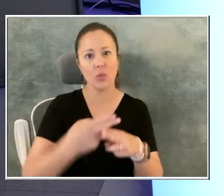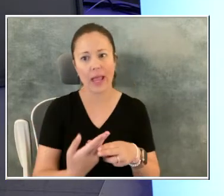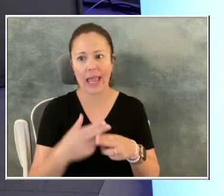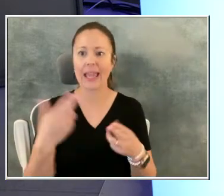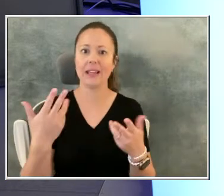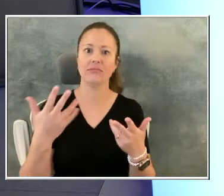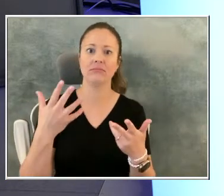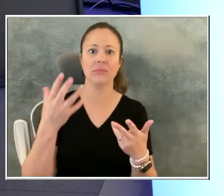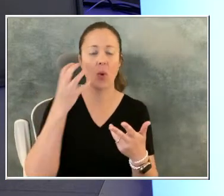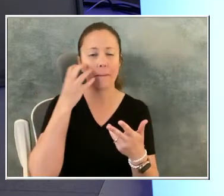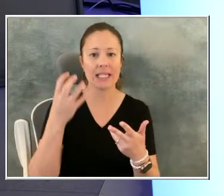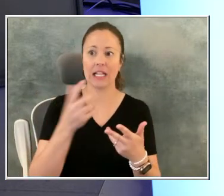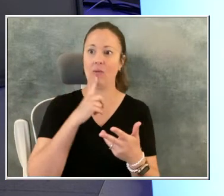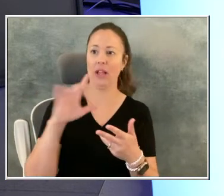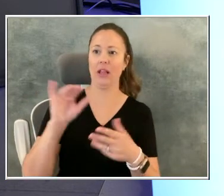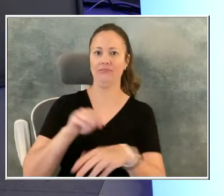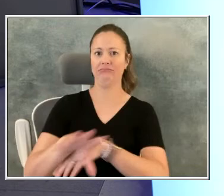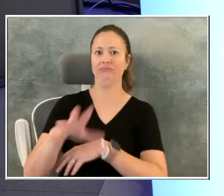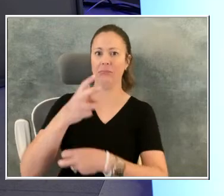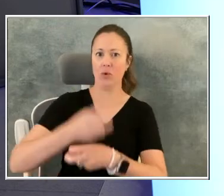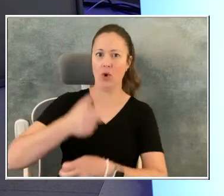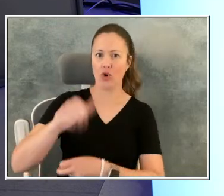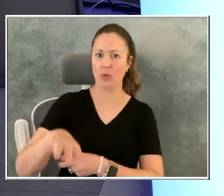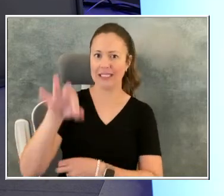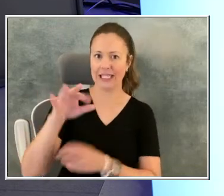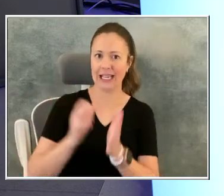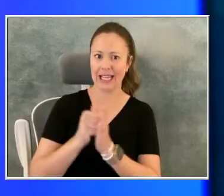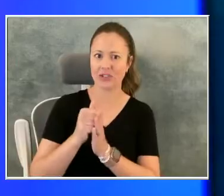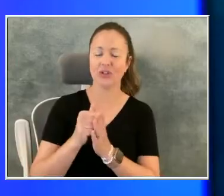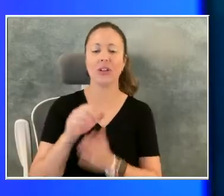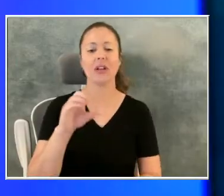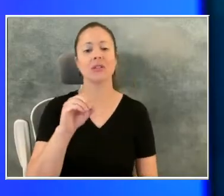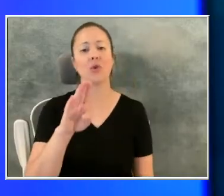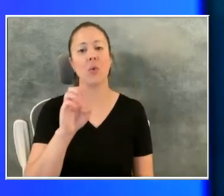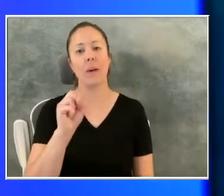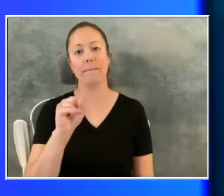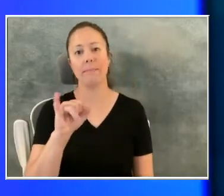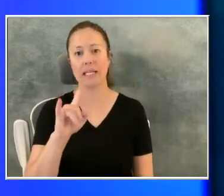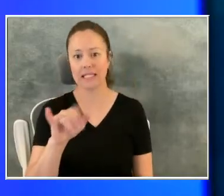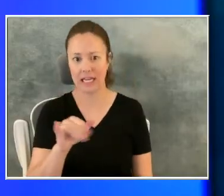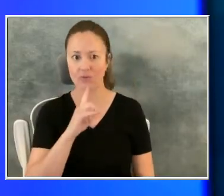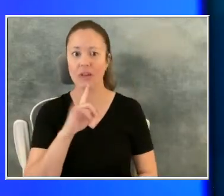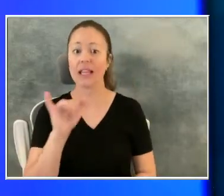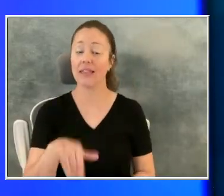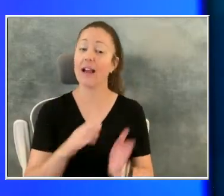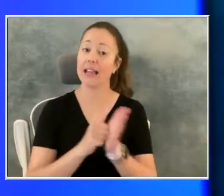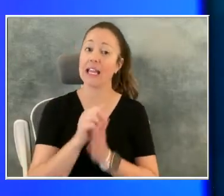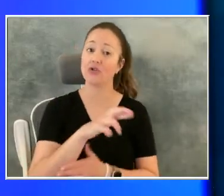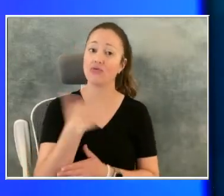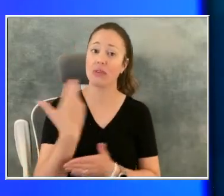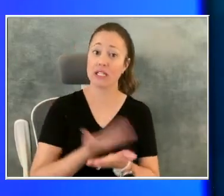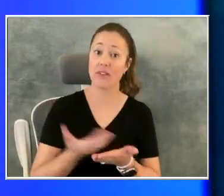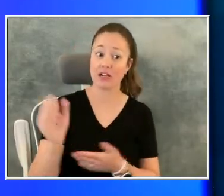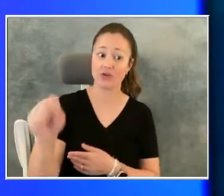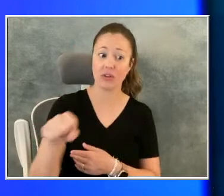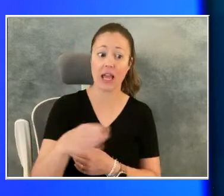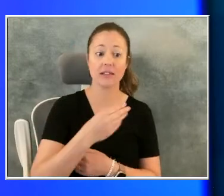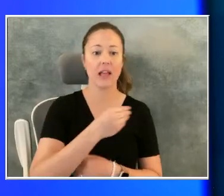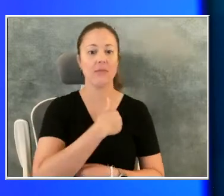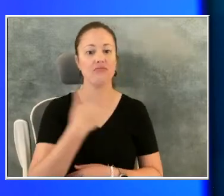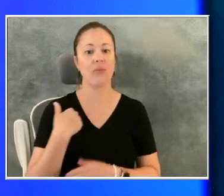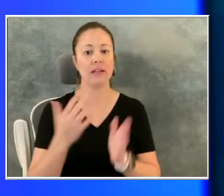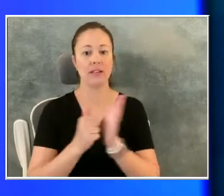it harder to detect breast cancer? So obesity is a cancer risk factor, and it's a breast cancer risk factor,